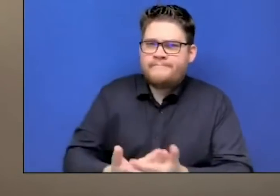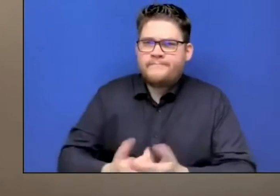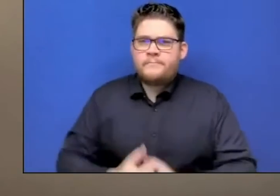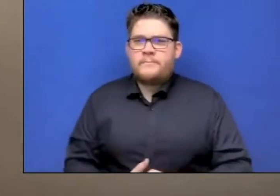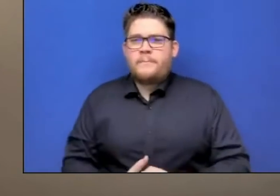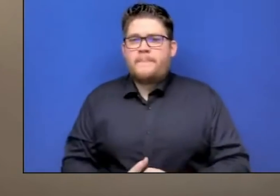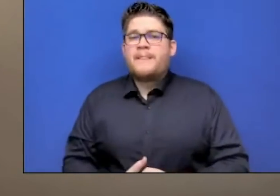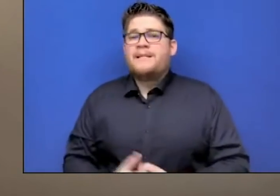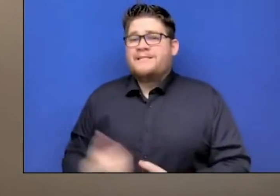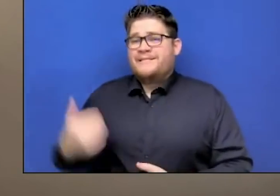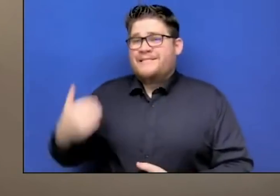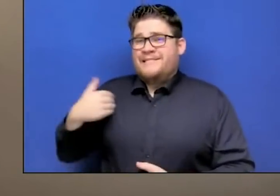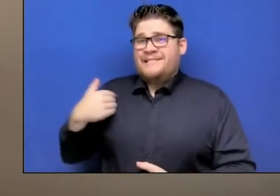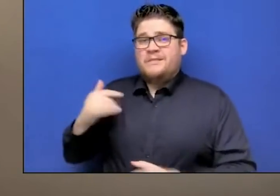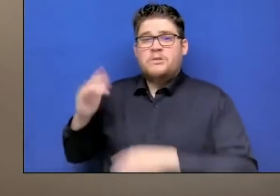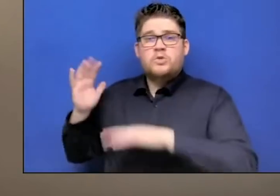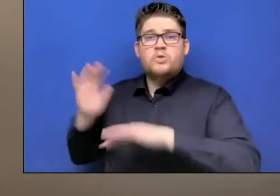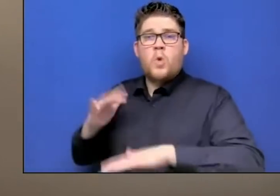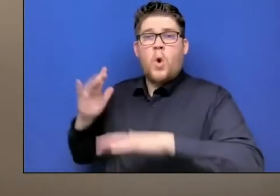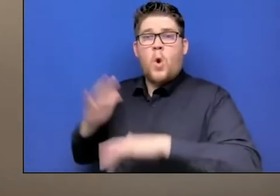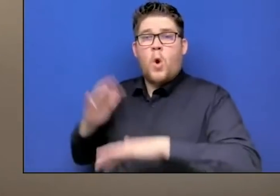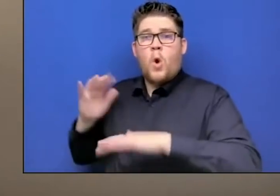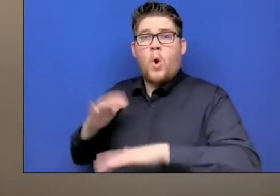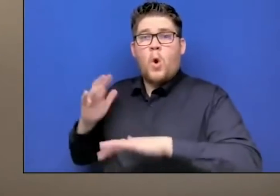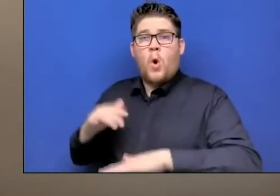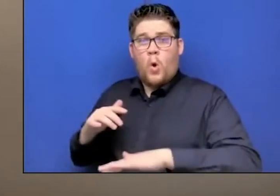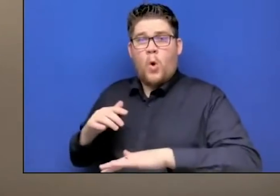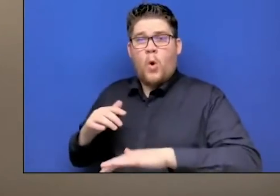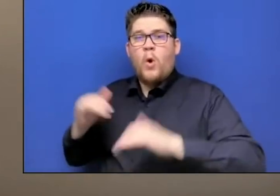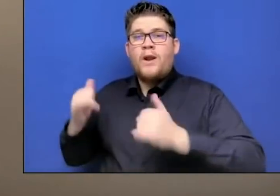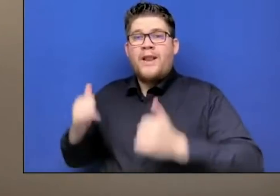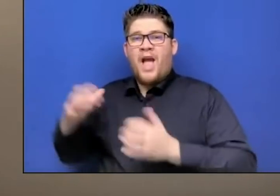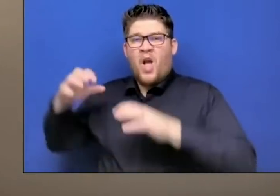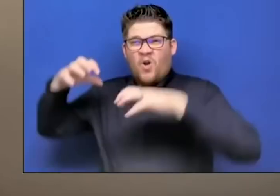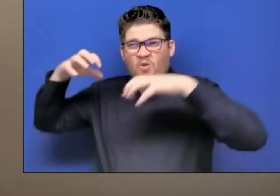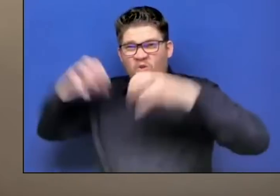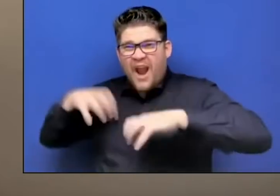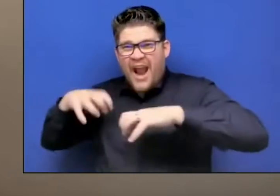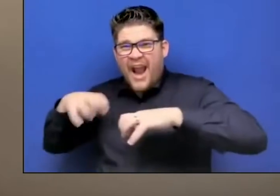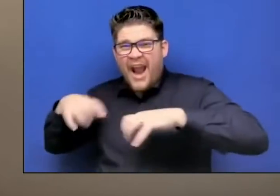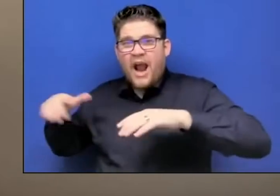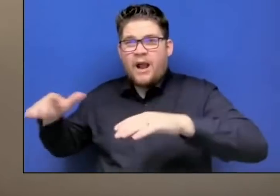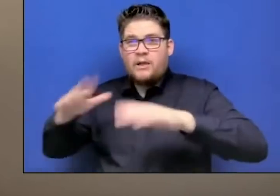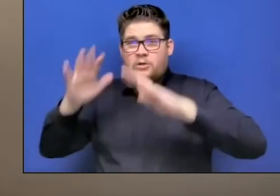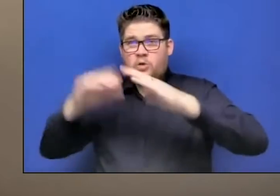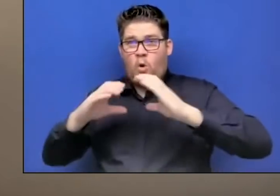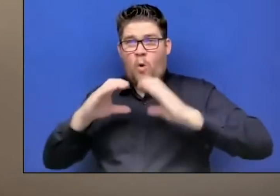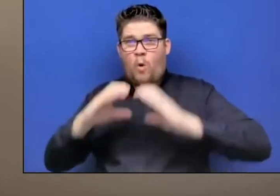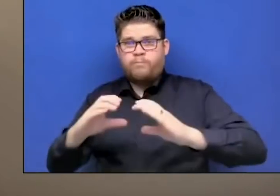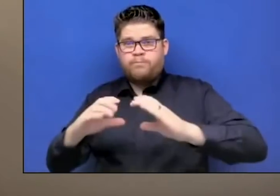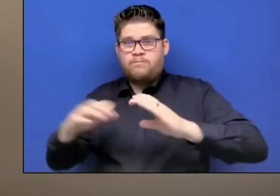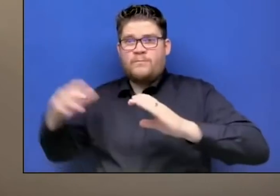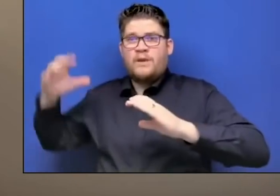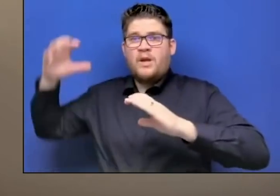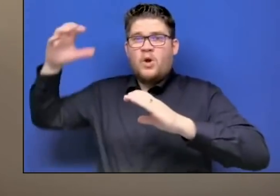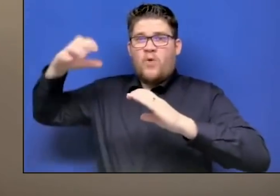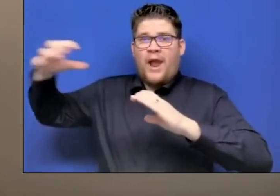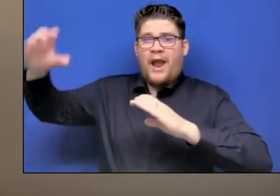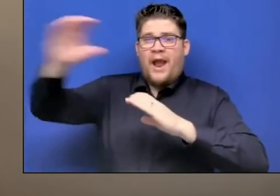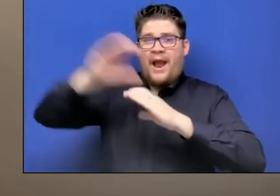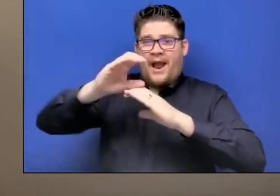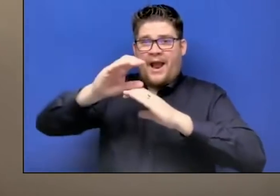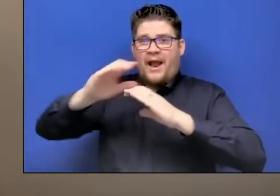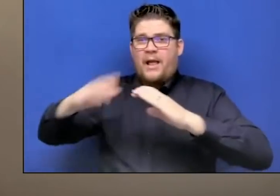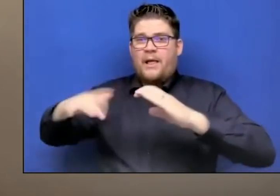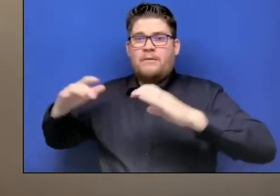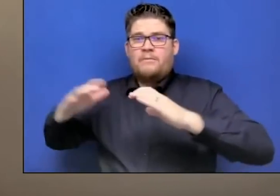be going up to 2,500 meters or 3,000 meters, which is essentially above mountaintop height. So the snow that does